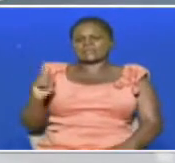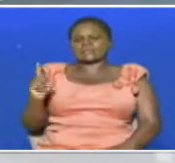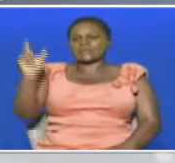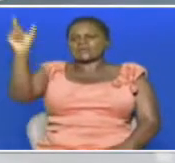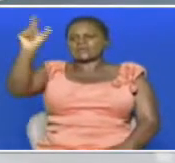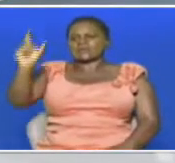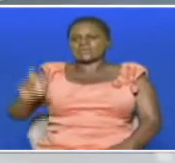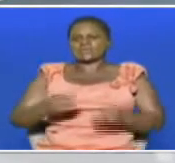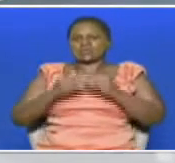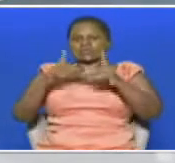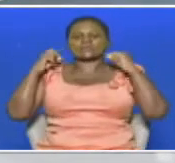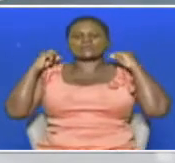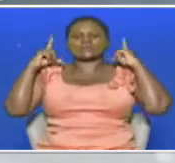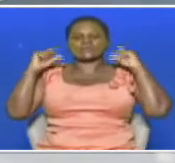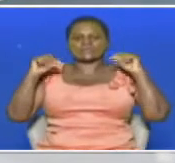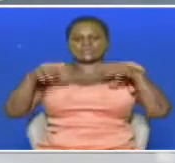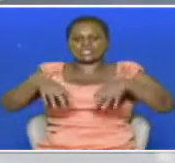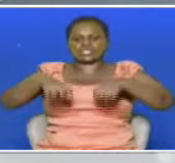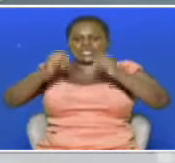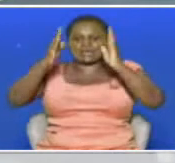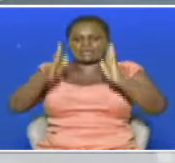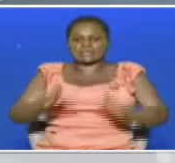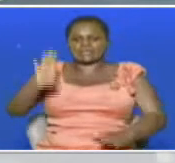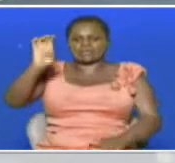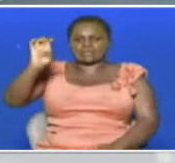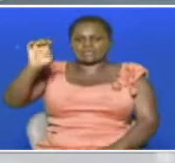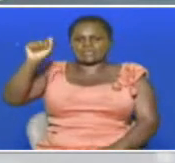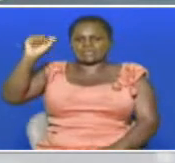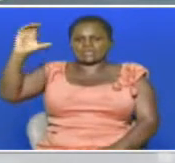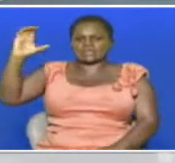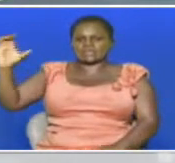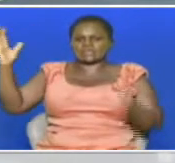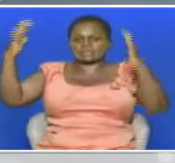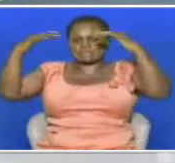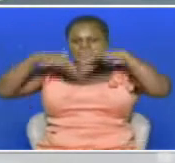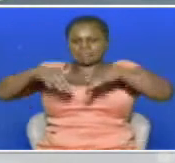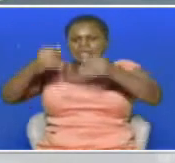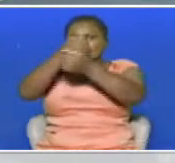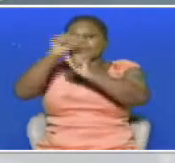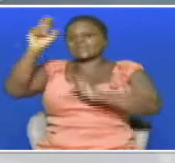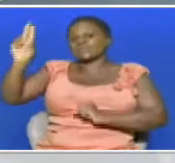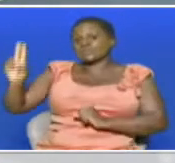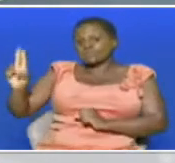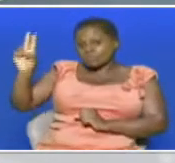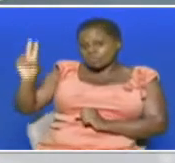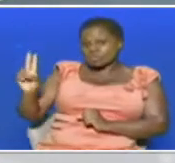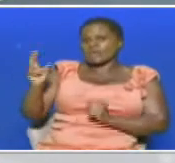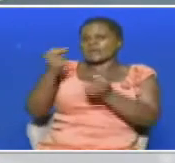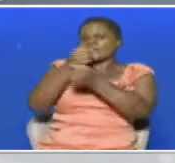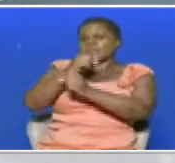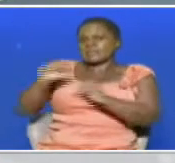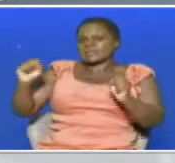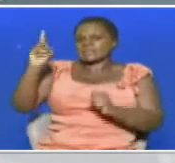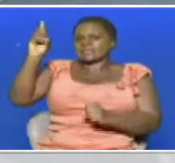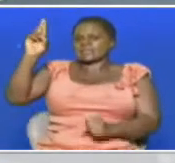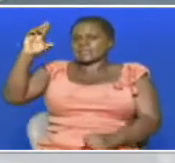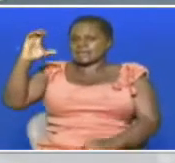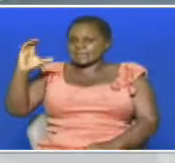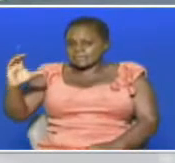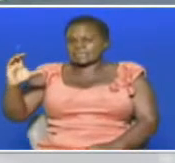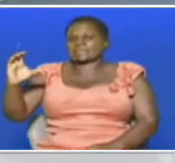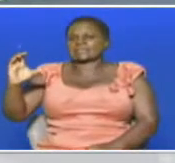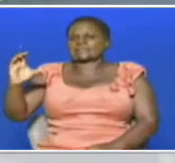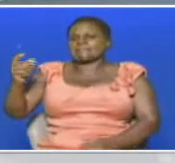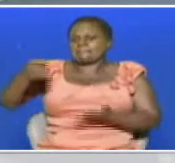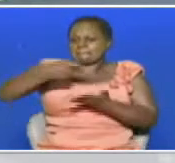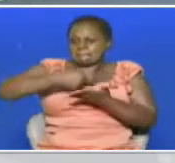regional leaders were hosted by chairperson of the ESC Summit, President Uhuru Kenyatta, President of the DRC Felix